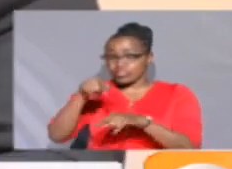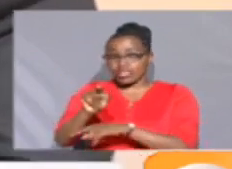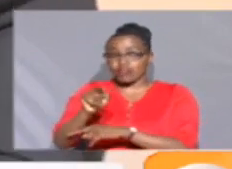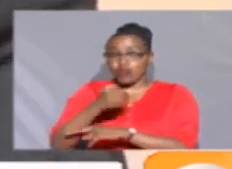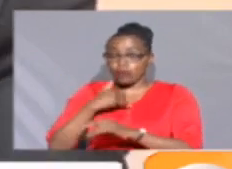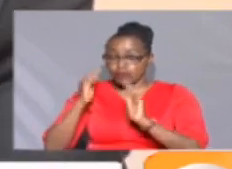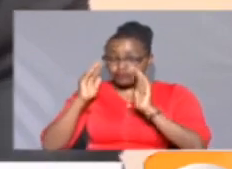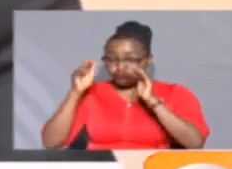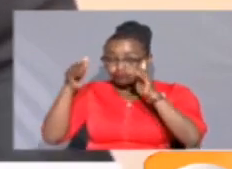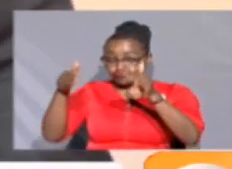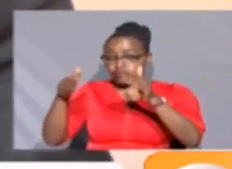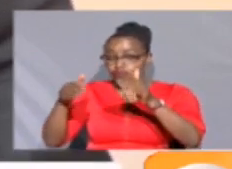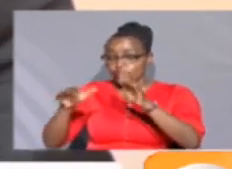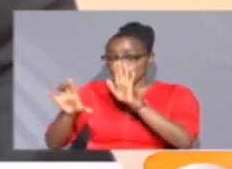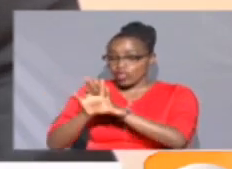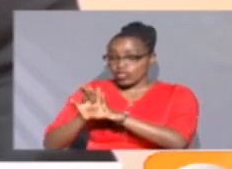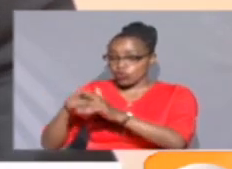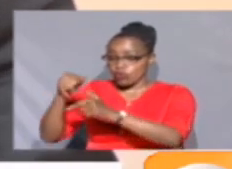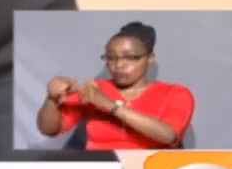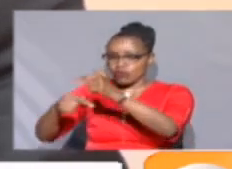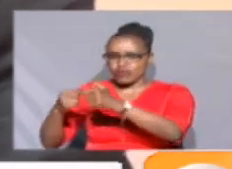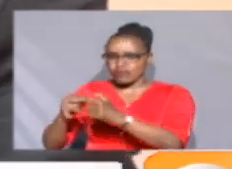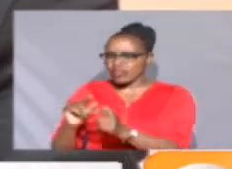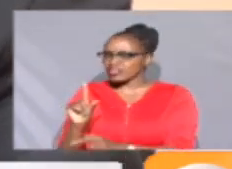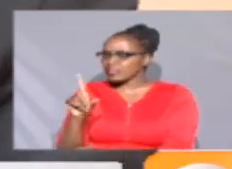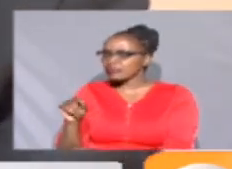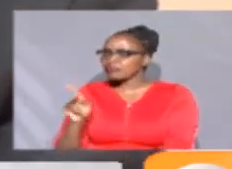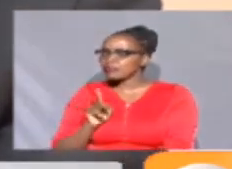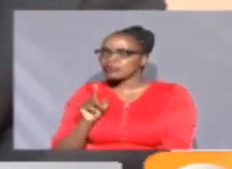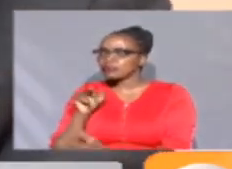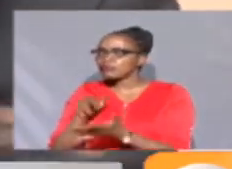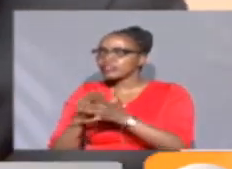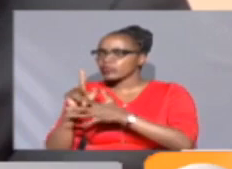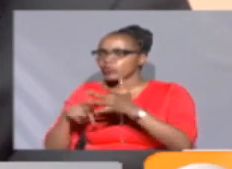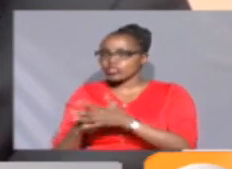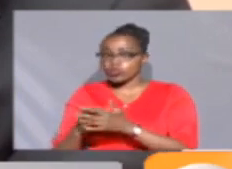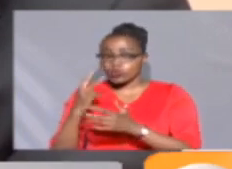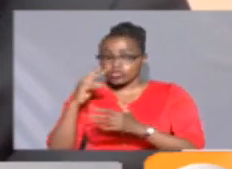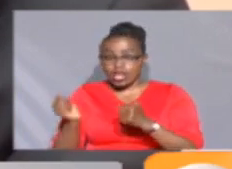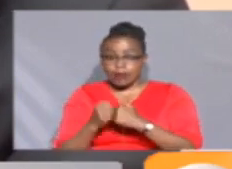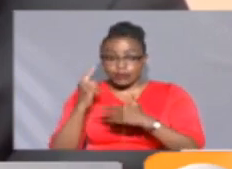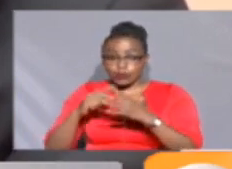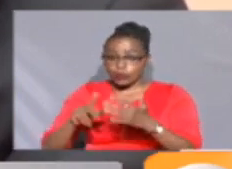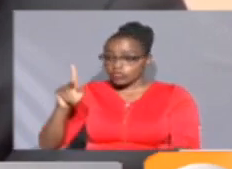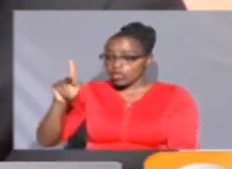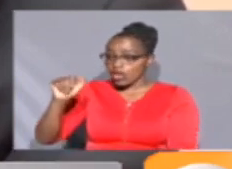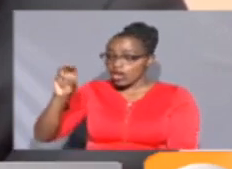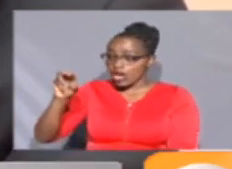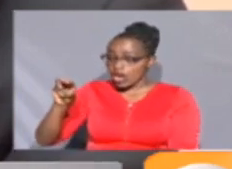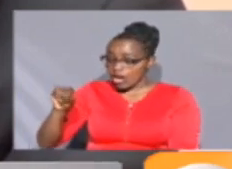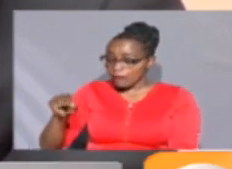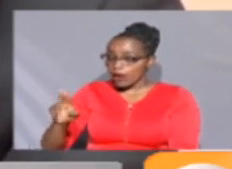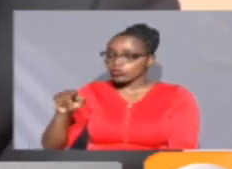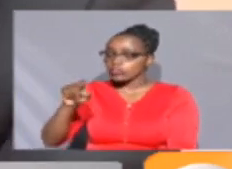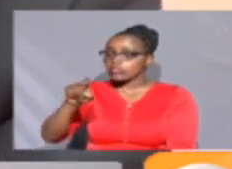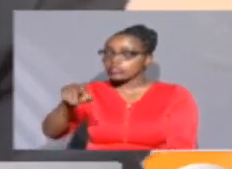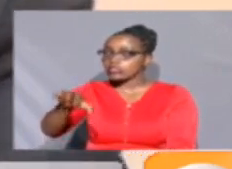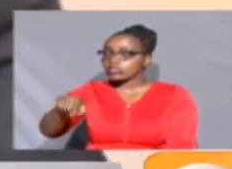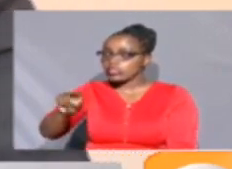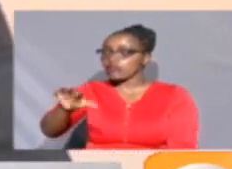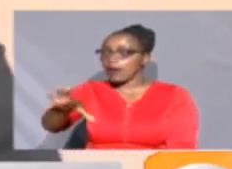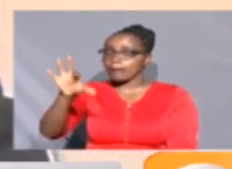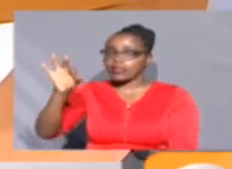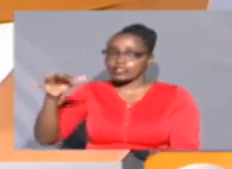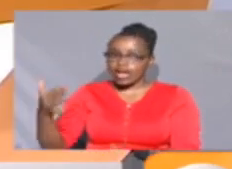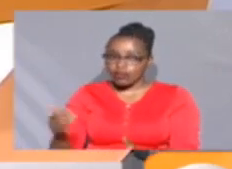committed to the legal process. Like small people, what do you mean? I mean, you saw what happened when Kamau Thugge was being picked. It's not issue. It's not an